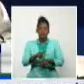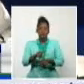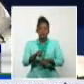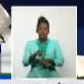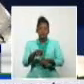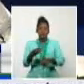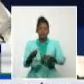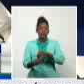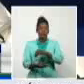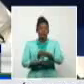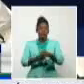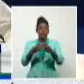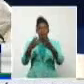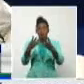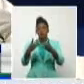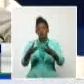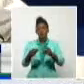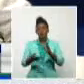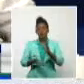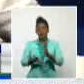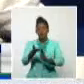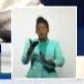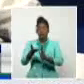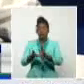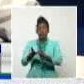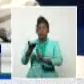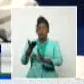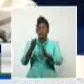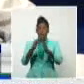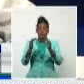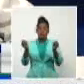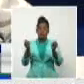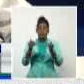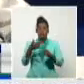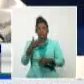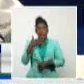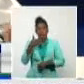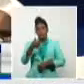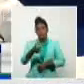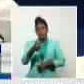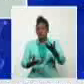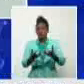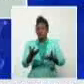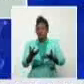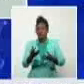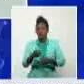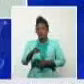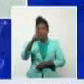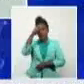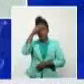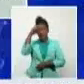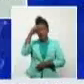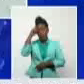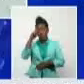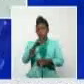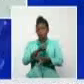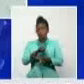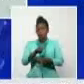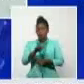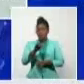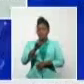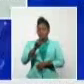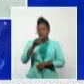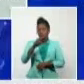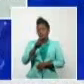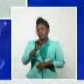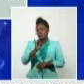by province. es superior al número de personas 37 de Ciego de Ávila.